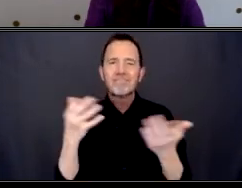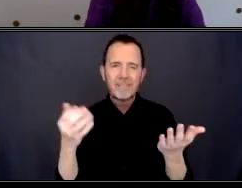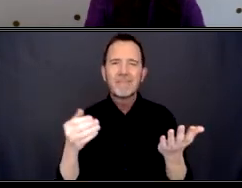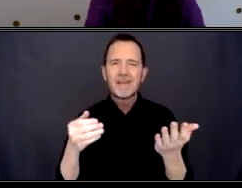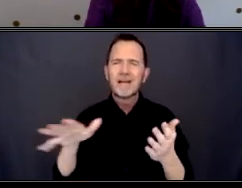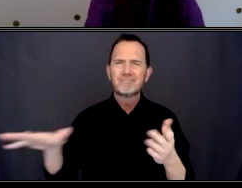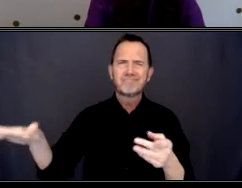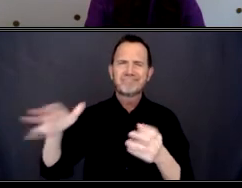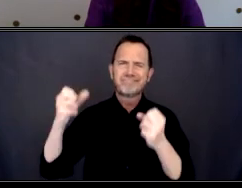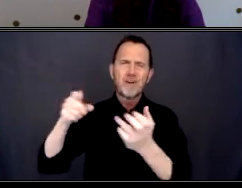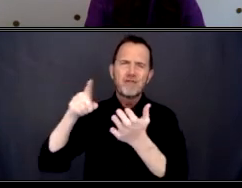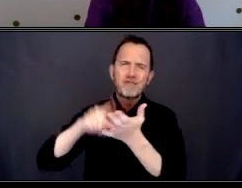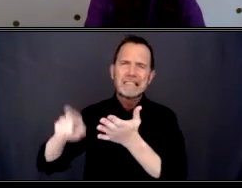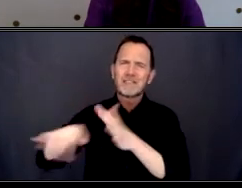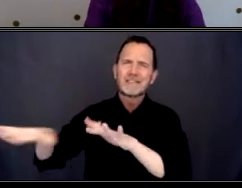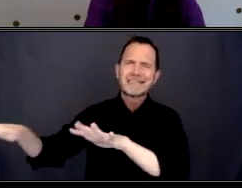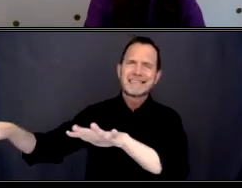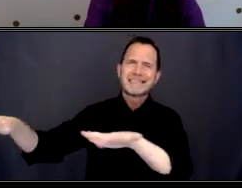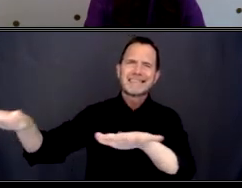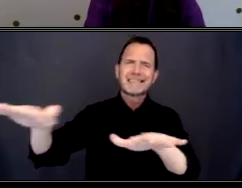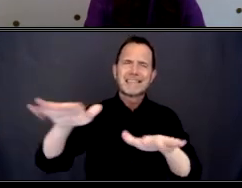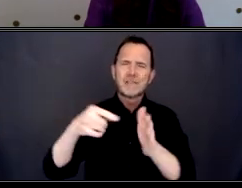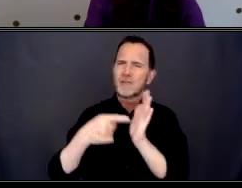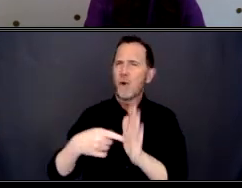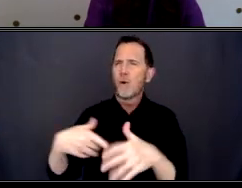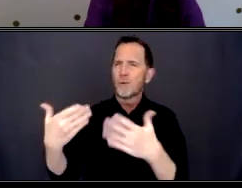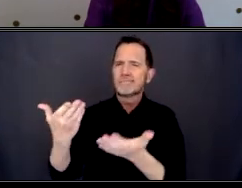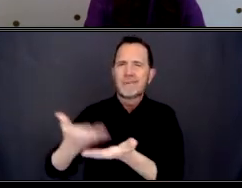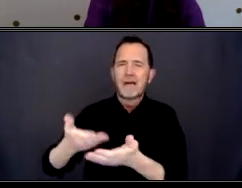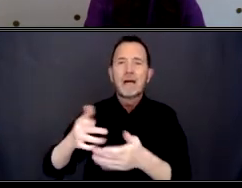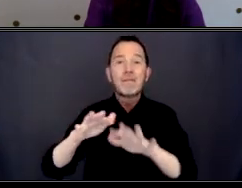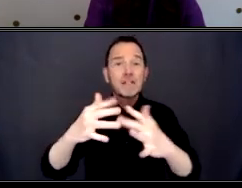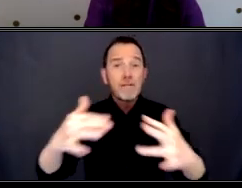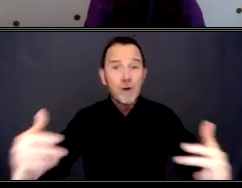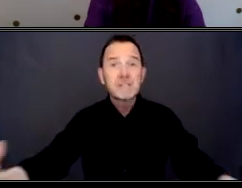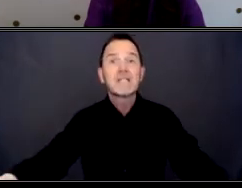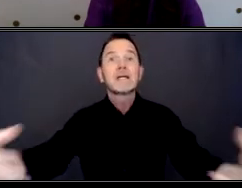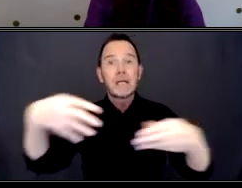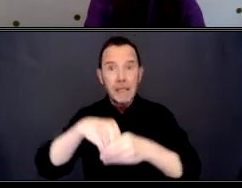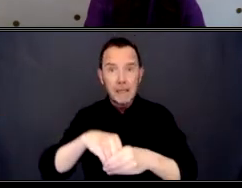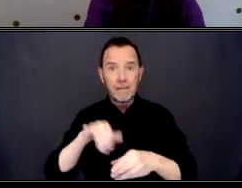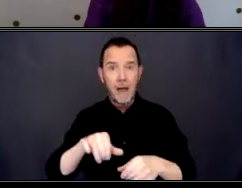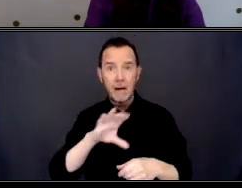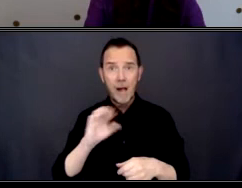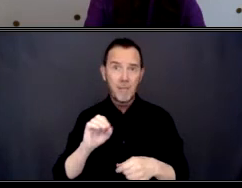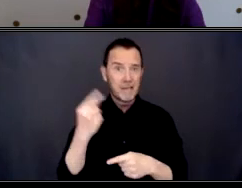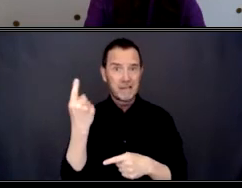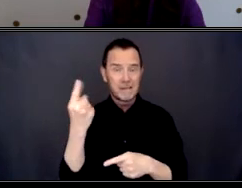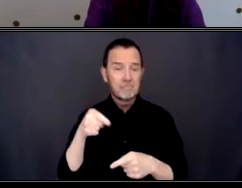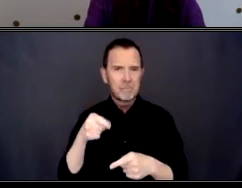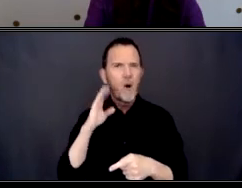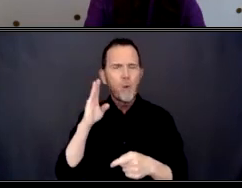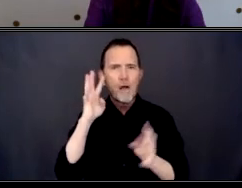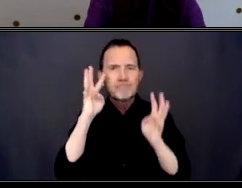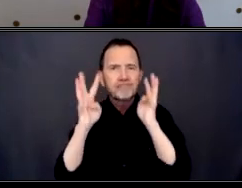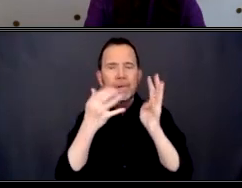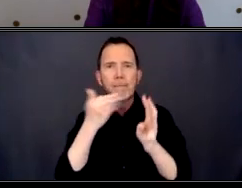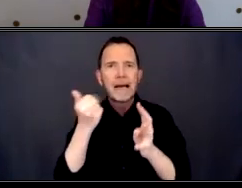correlates innovation with the inclusion of diversity, but firms that want